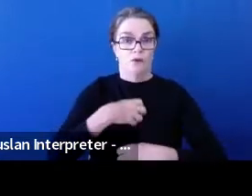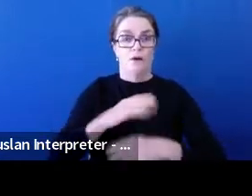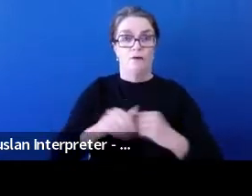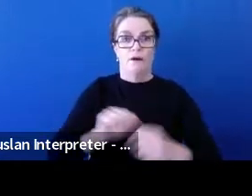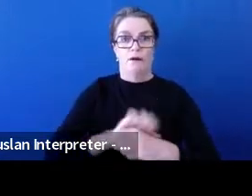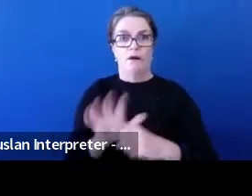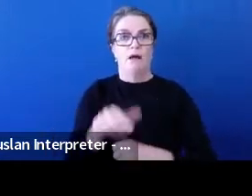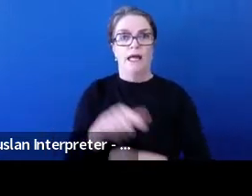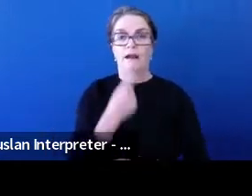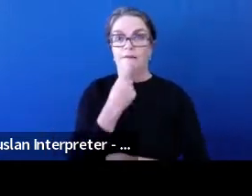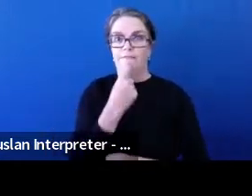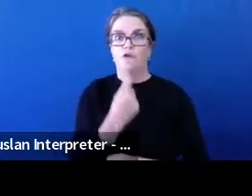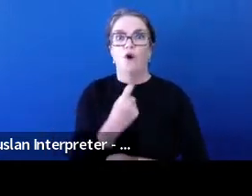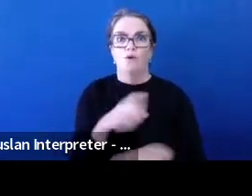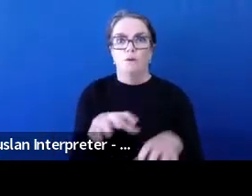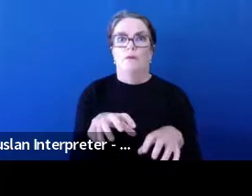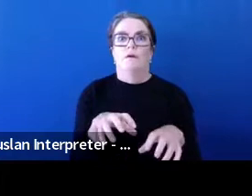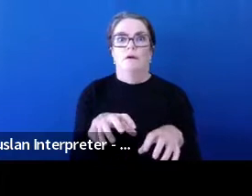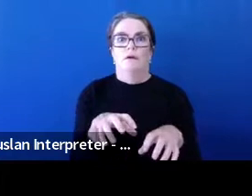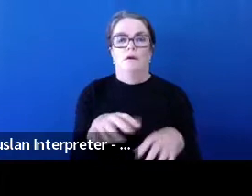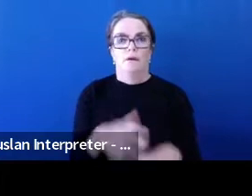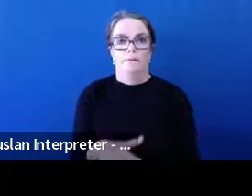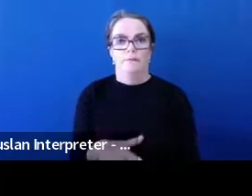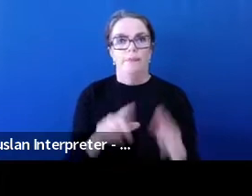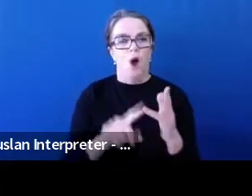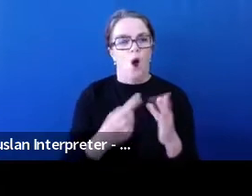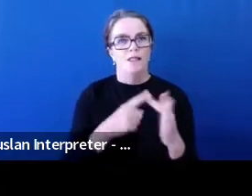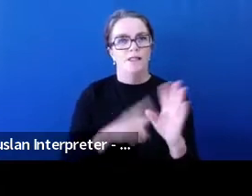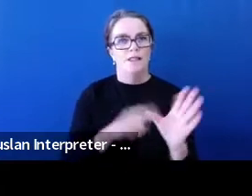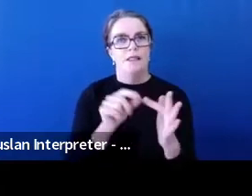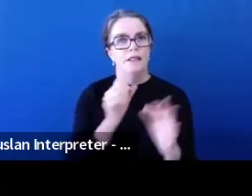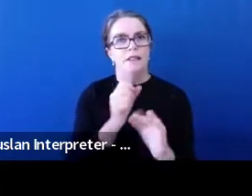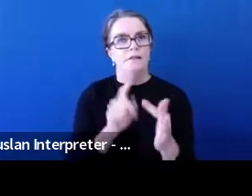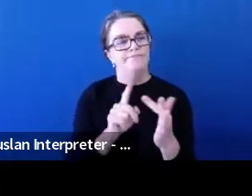provided and left outside his house. He didn't know how to use it.